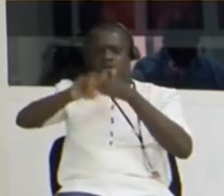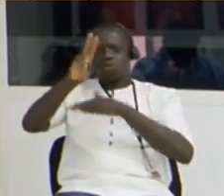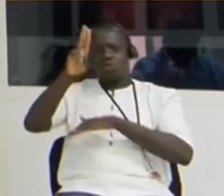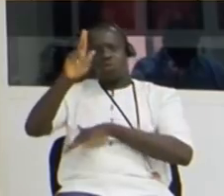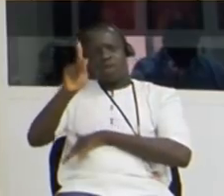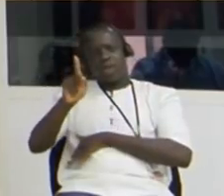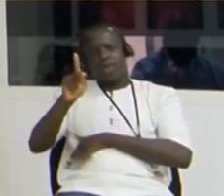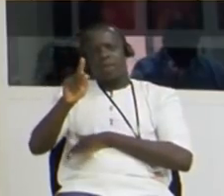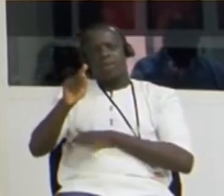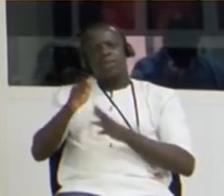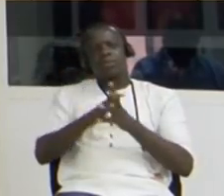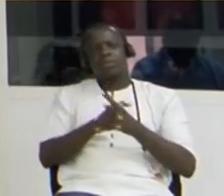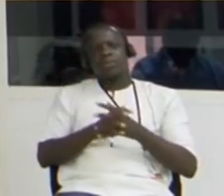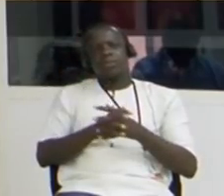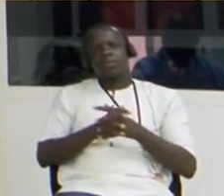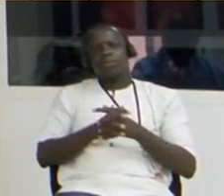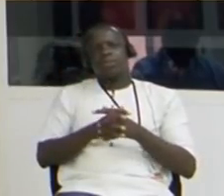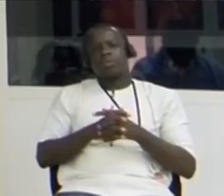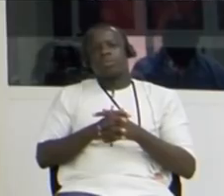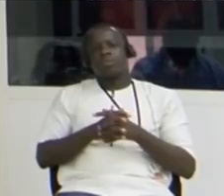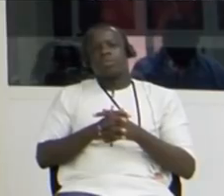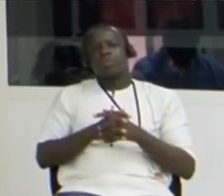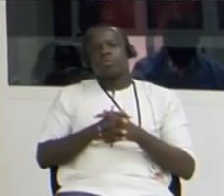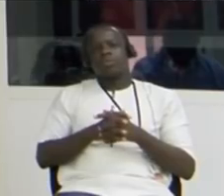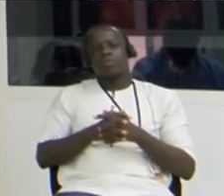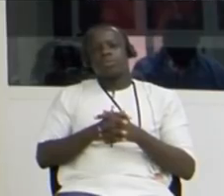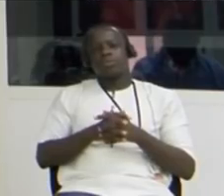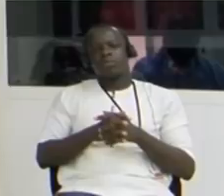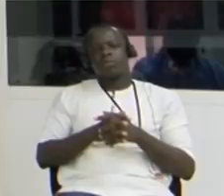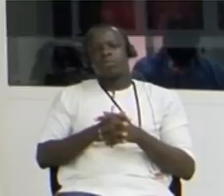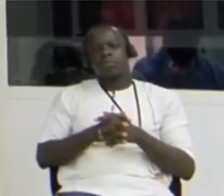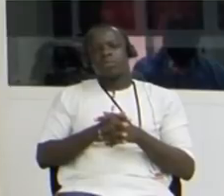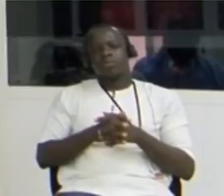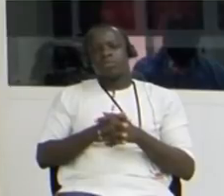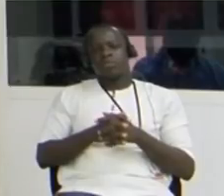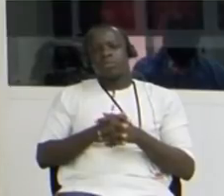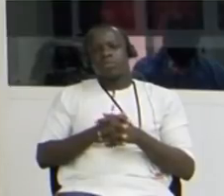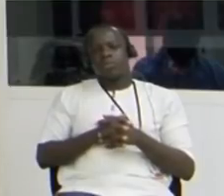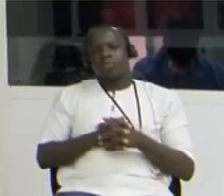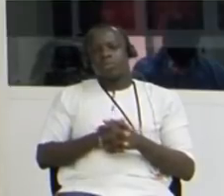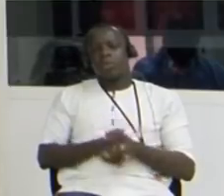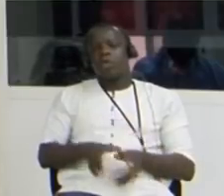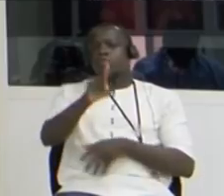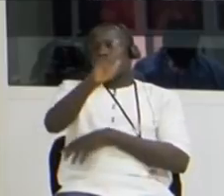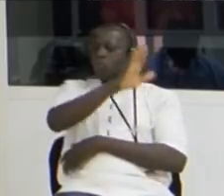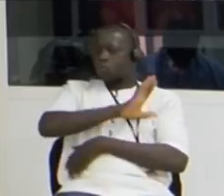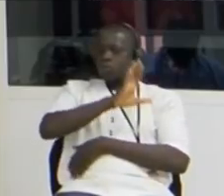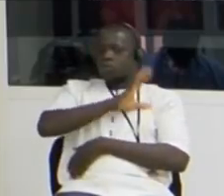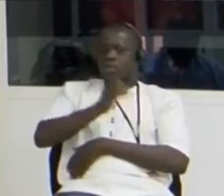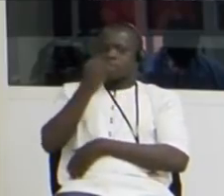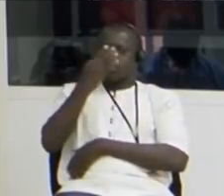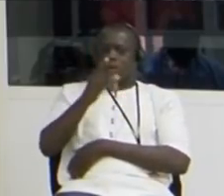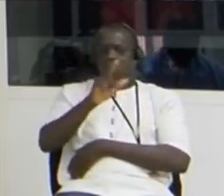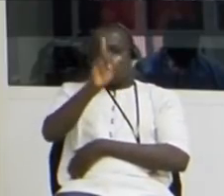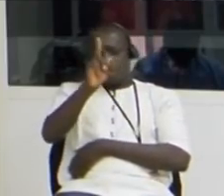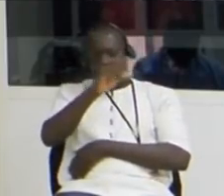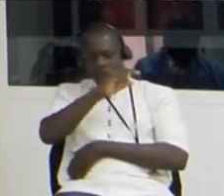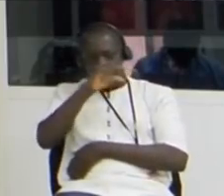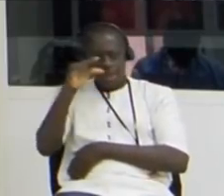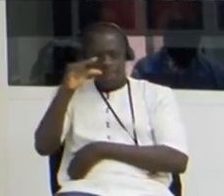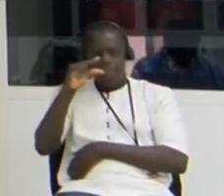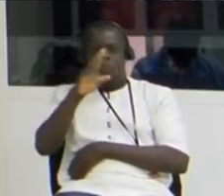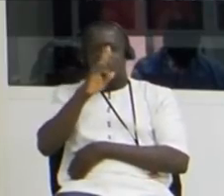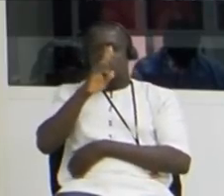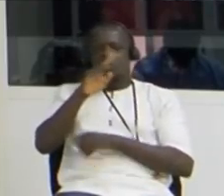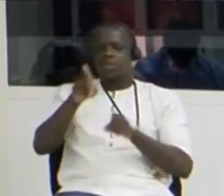You also mentioned a particular name as facilitating some of these pageant girls to be protocol officers